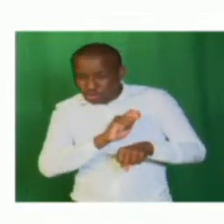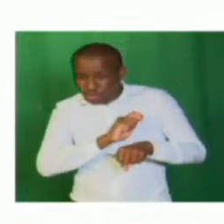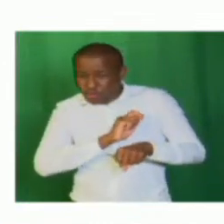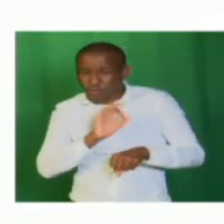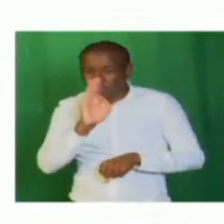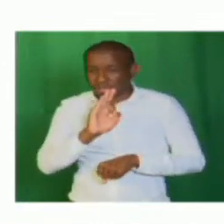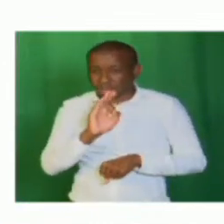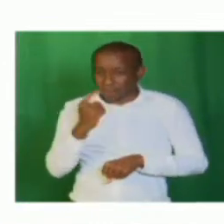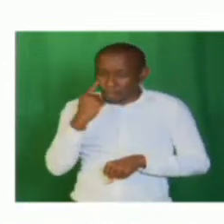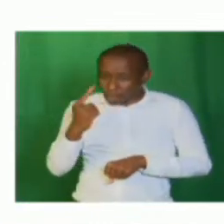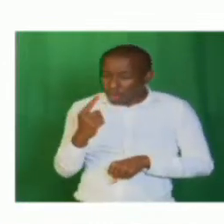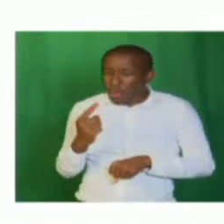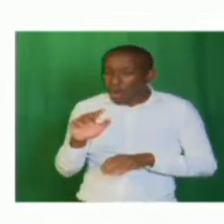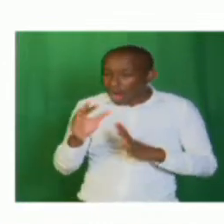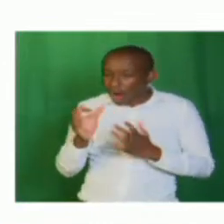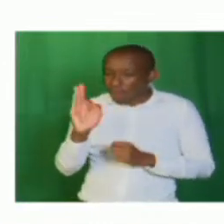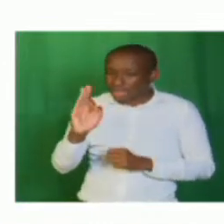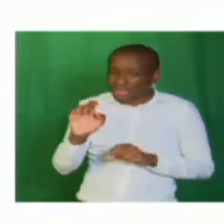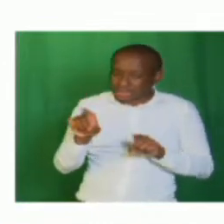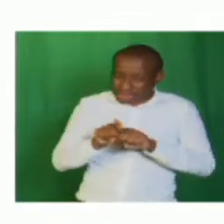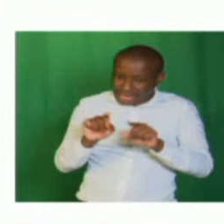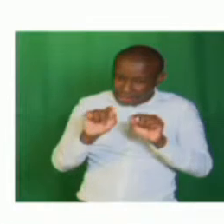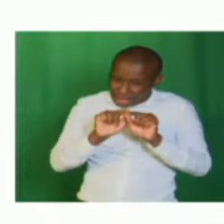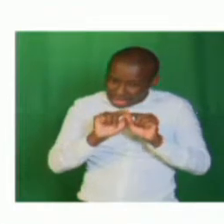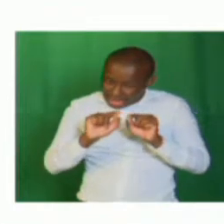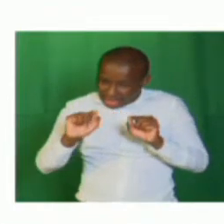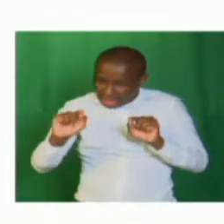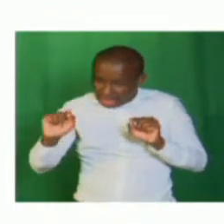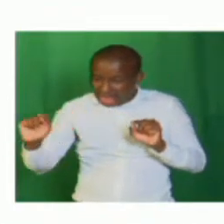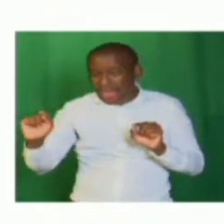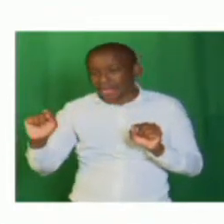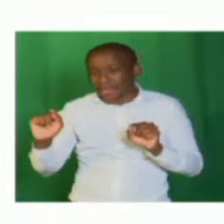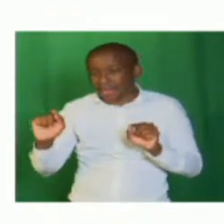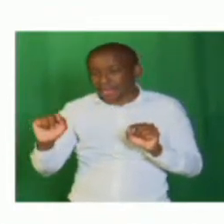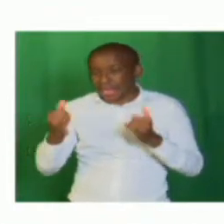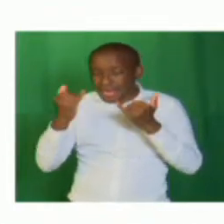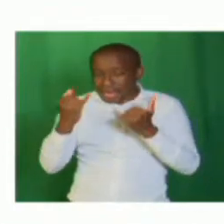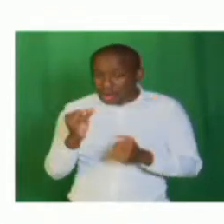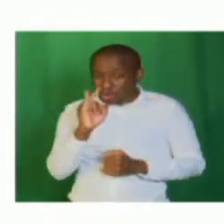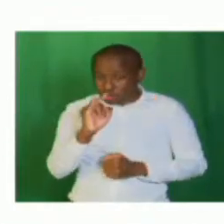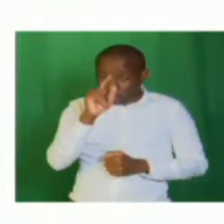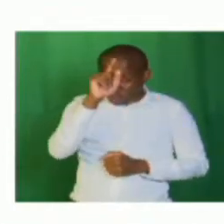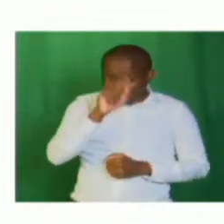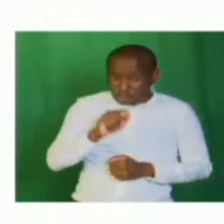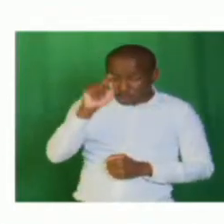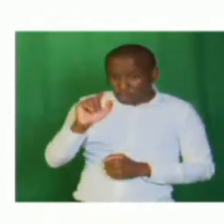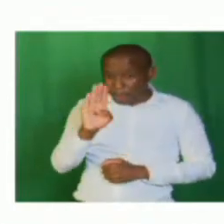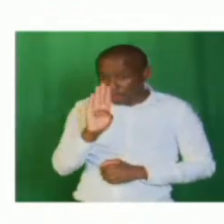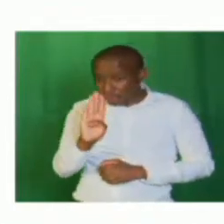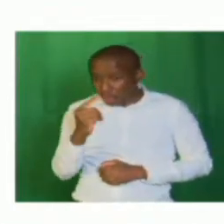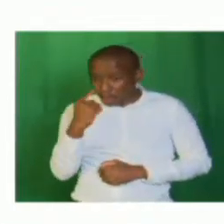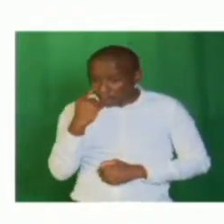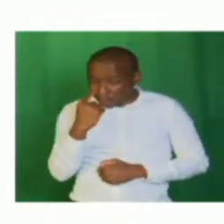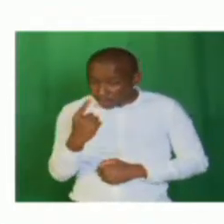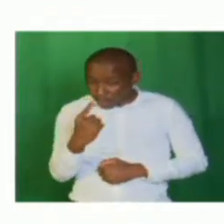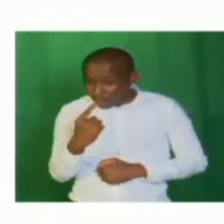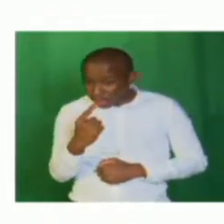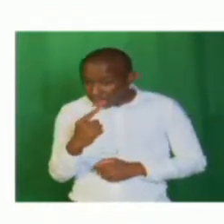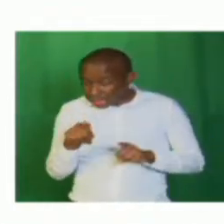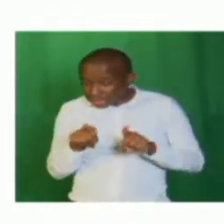function, this one here. So this is our function. Now these two lines are for testing. So if you look at this vertical line, it has